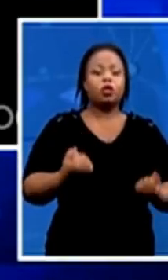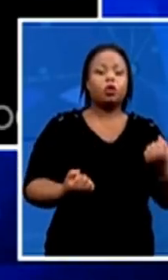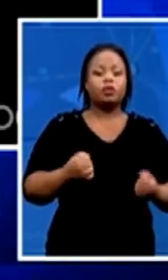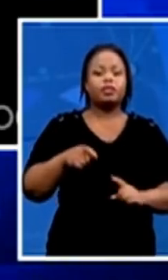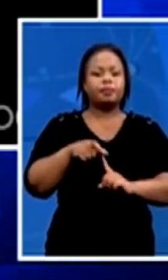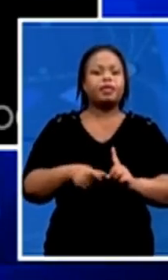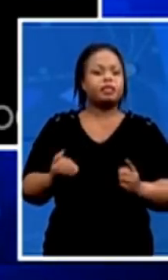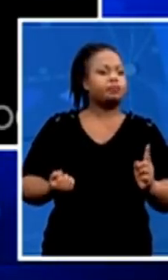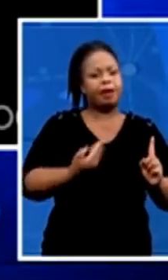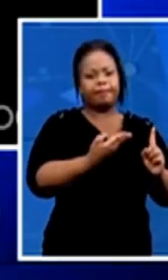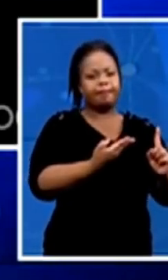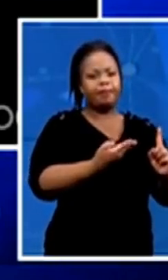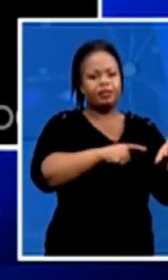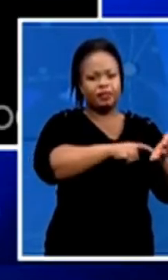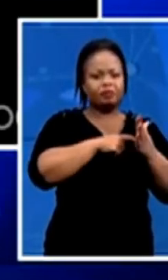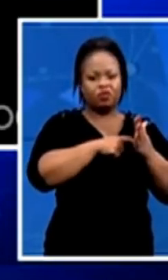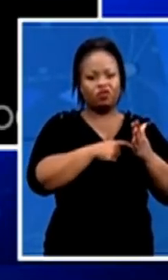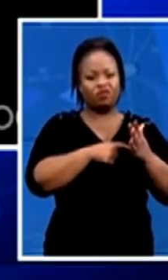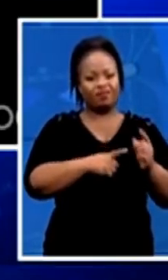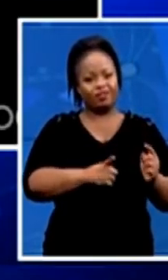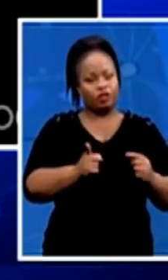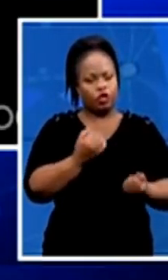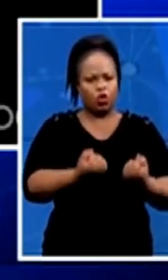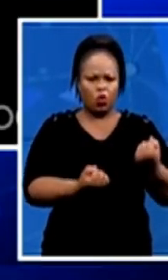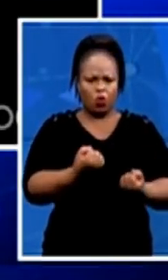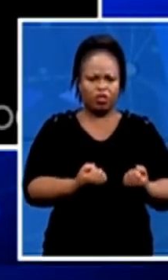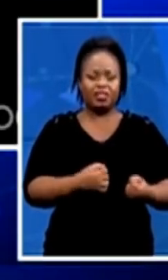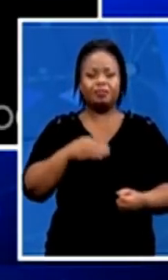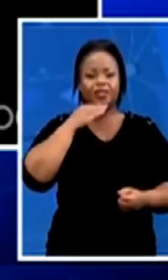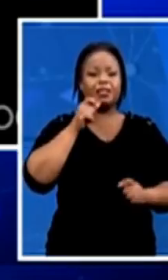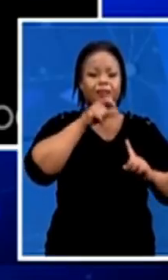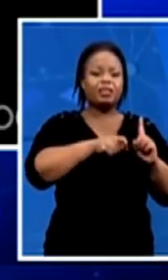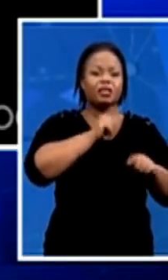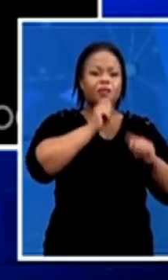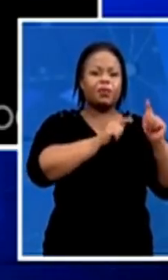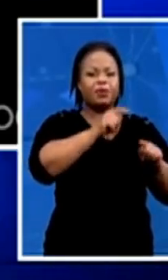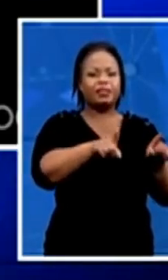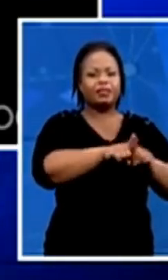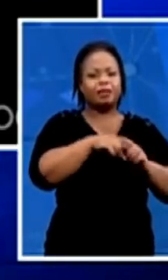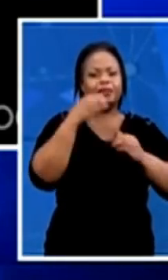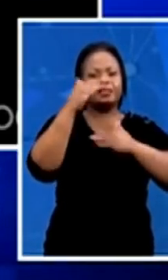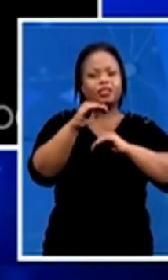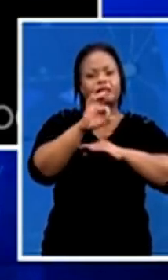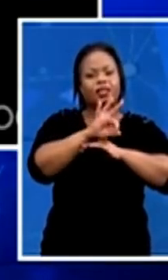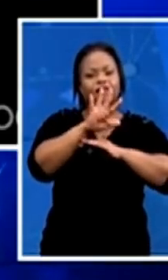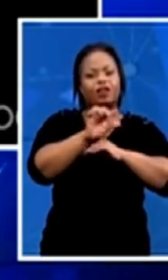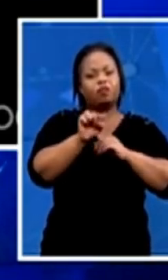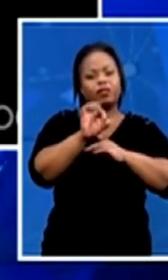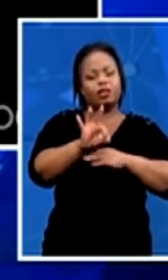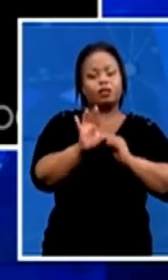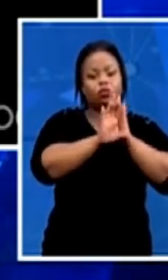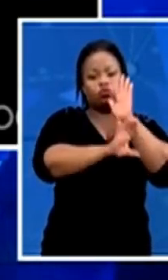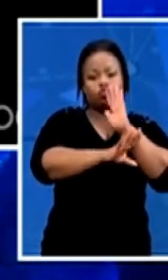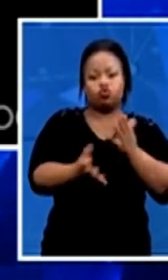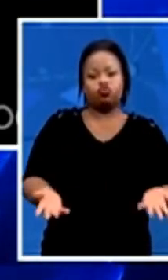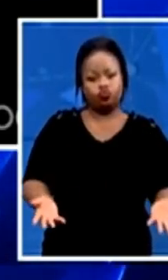court is an accused person as contemplated by Section 35(3) of the Constitution. Yes. And in PECO,